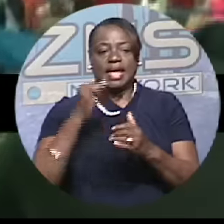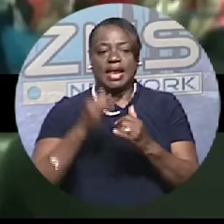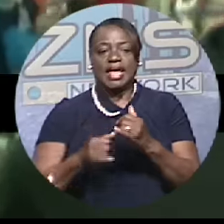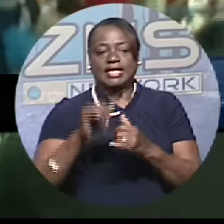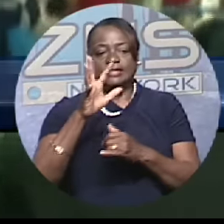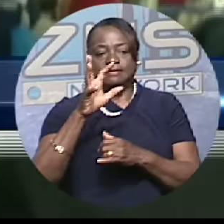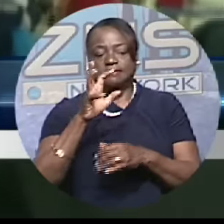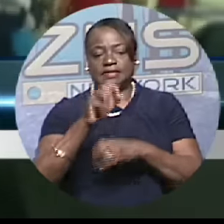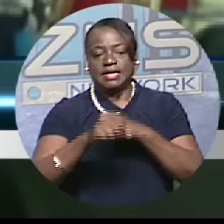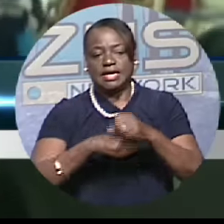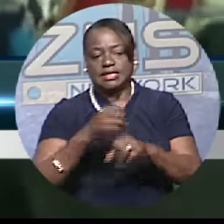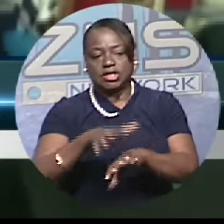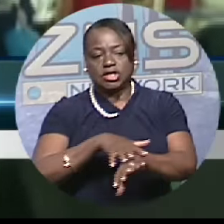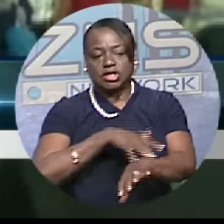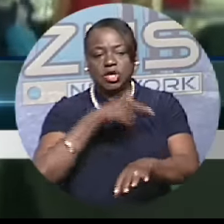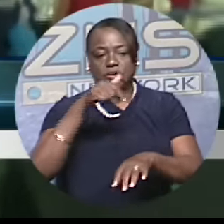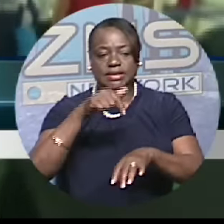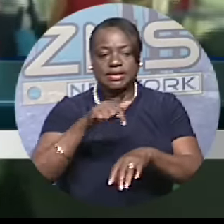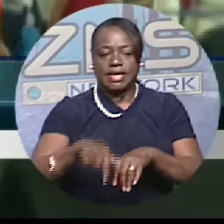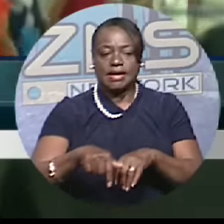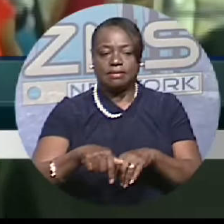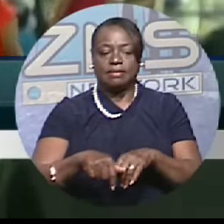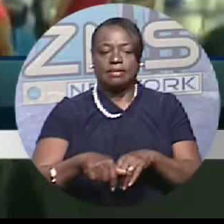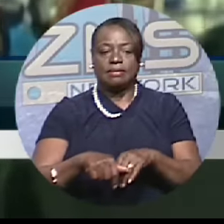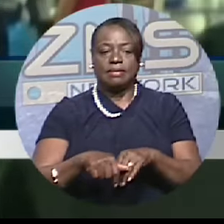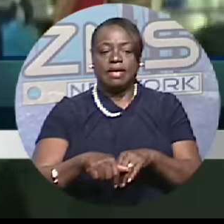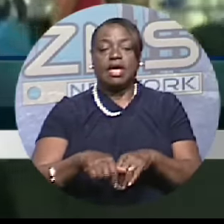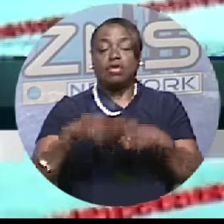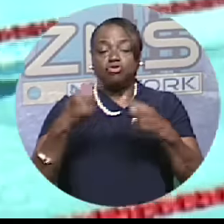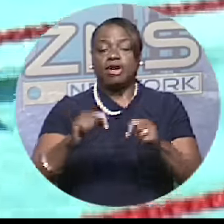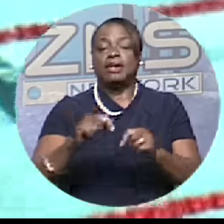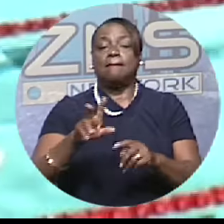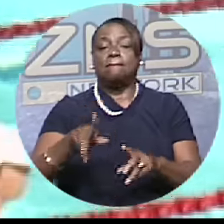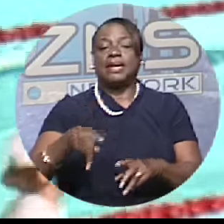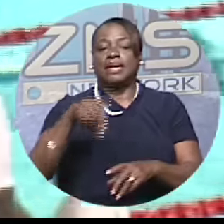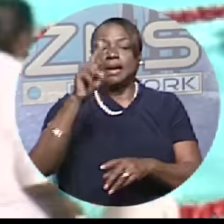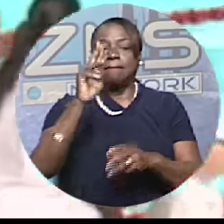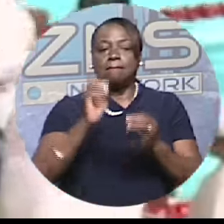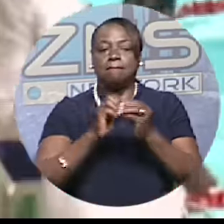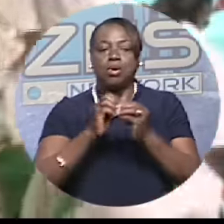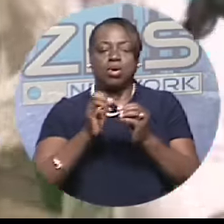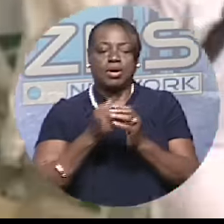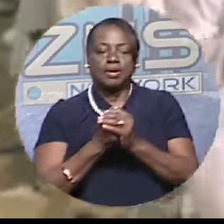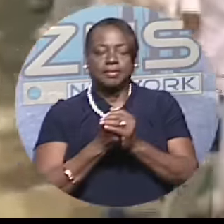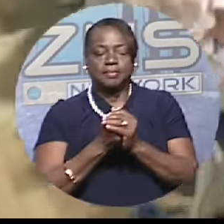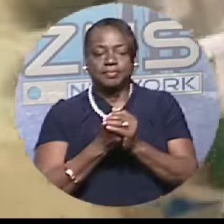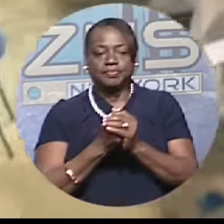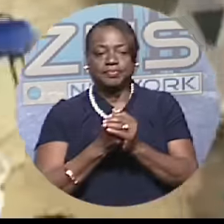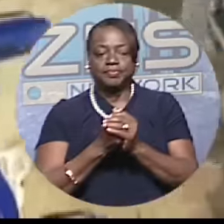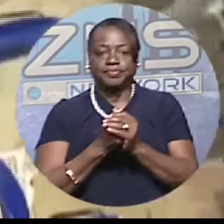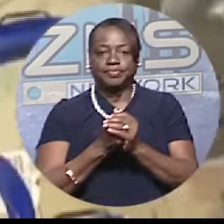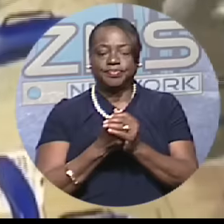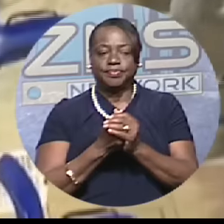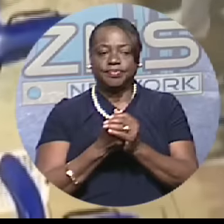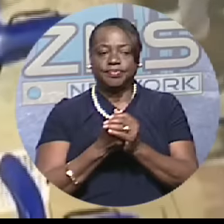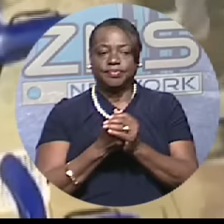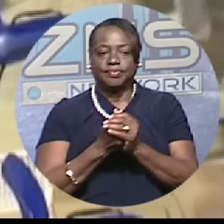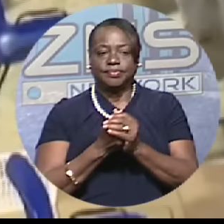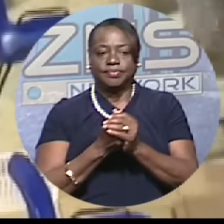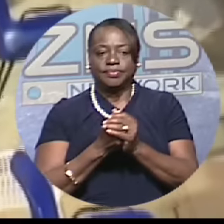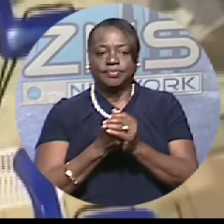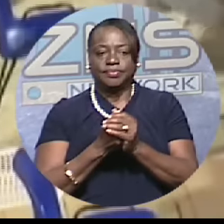their pace, just keep steady or even try and pick it up even more. Pull up the upset. It will be at the touch, and it will